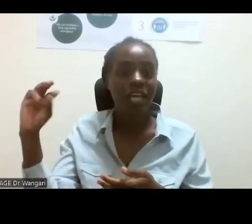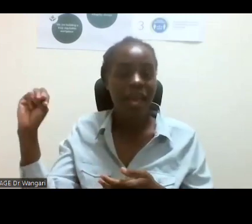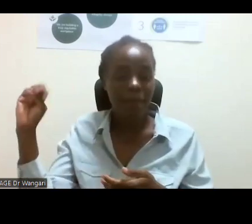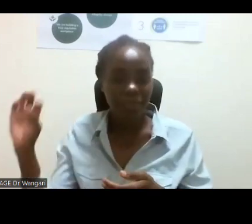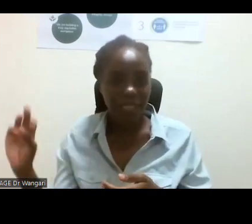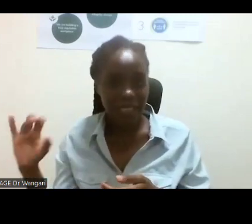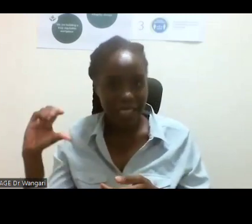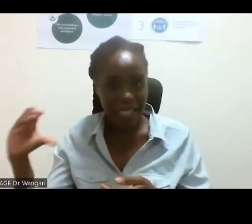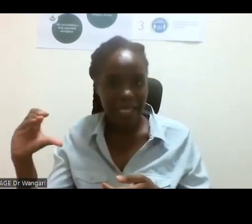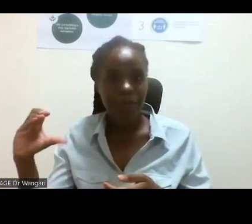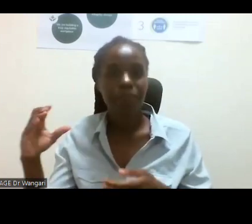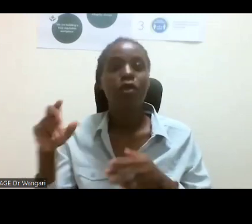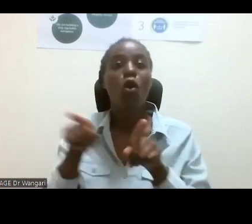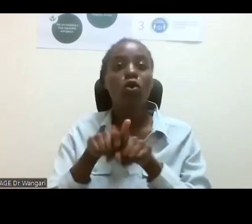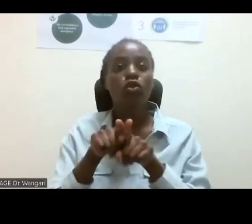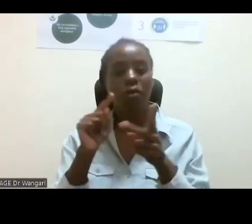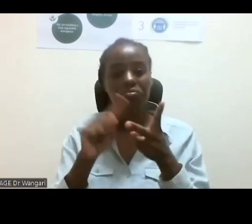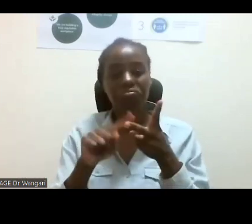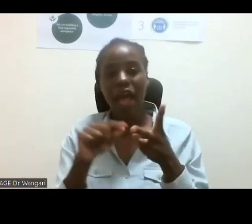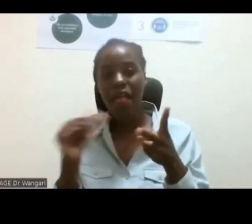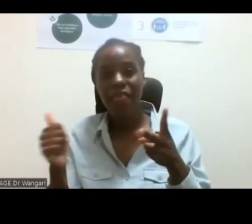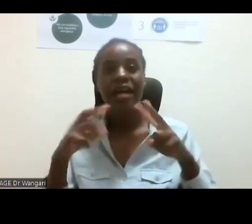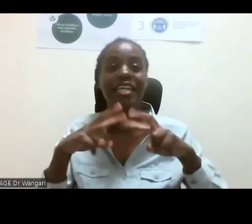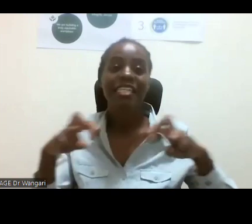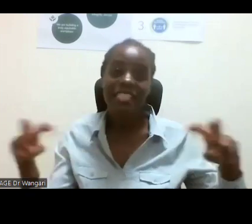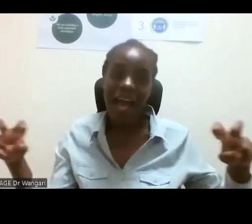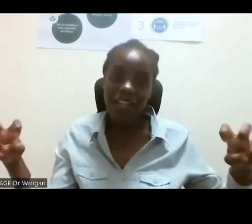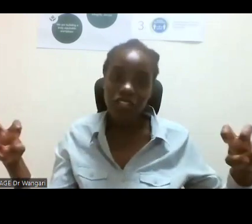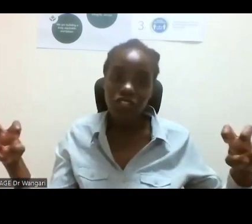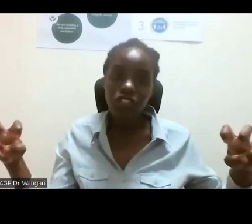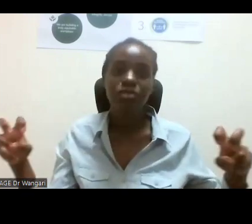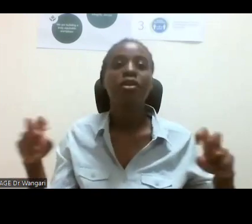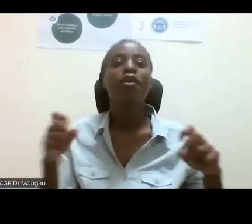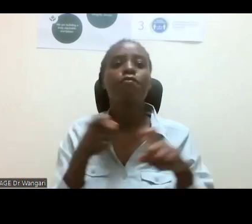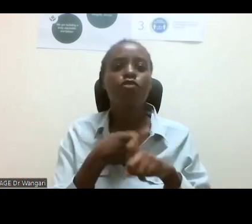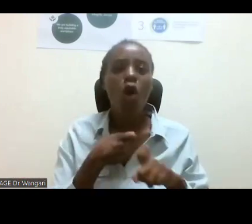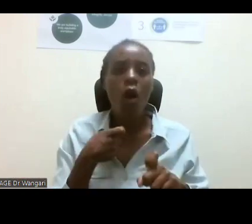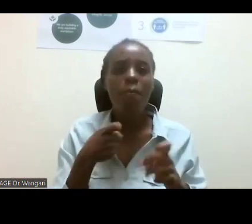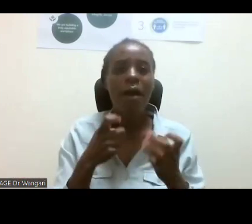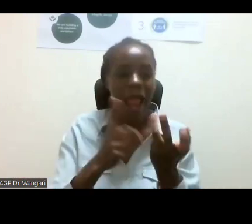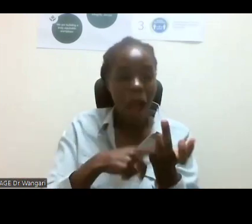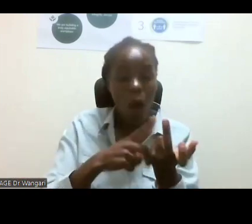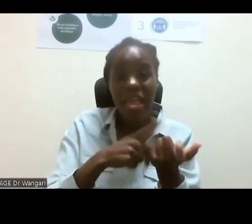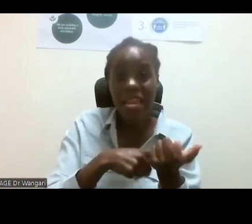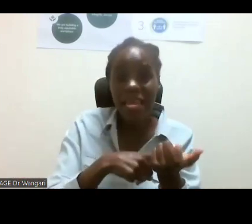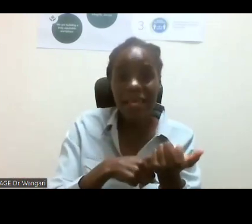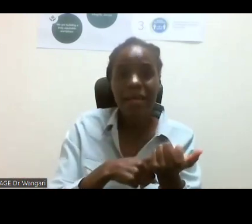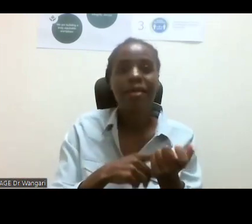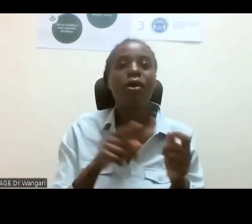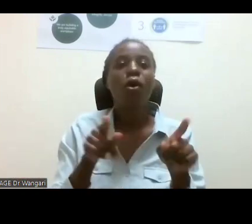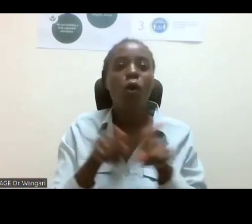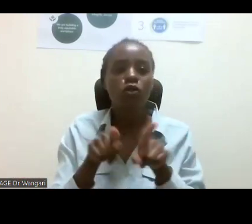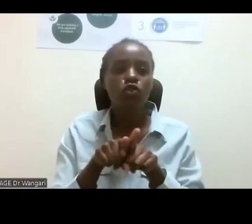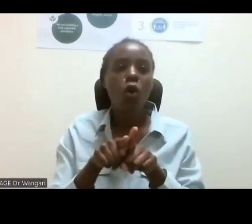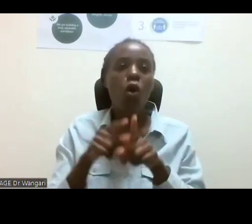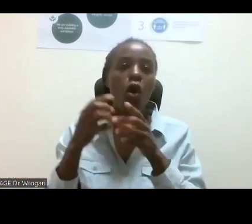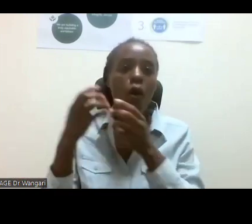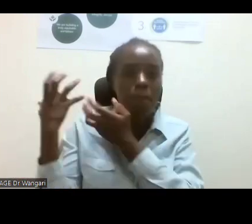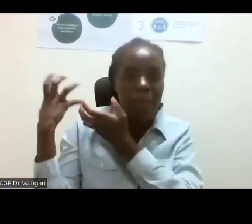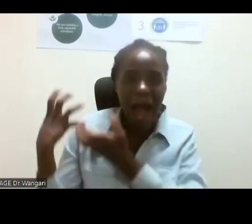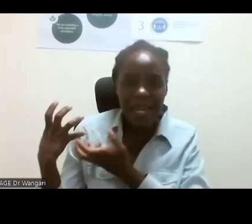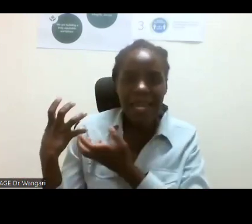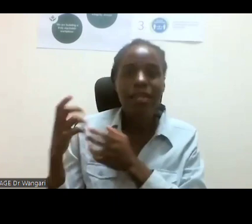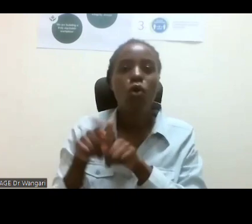researching and accurately documenting on the new indicators ranging from prevalence, attitude change, the cost of burden, and